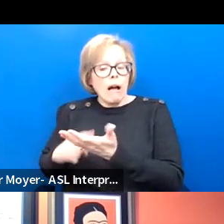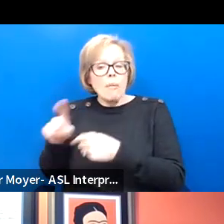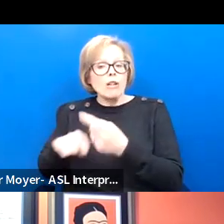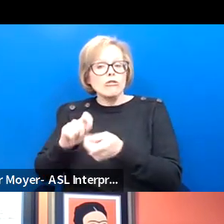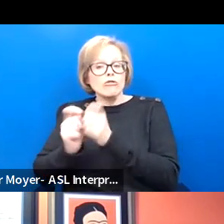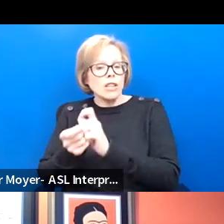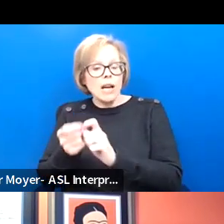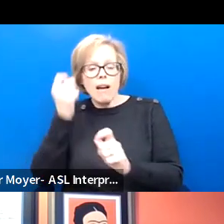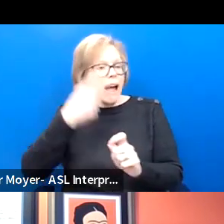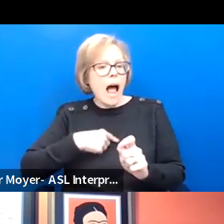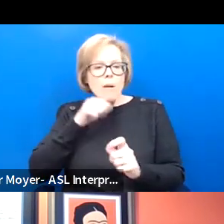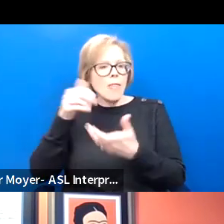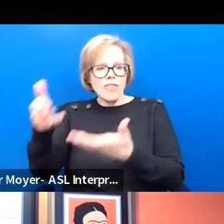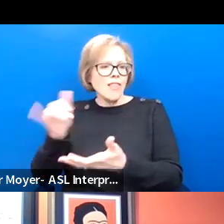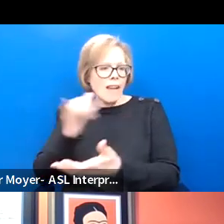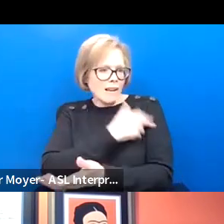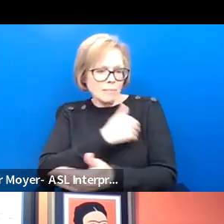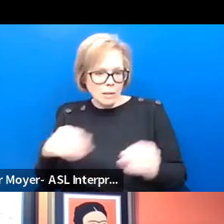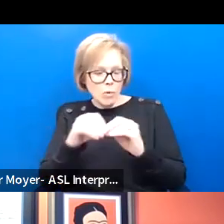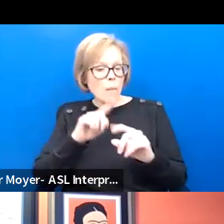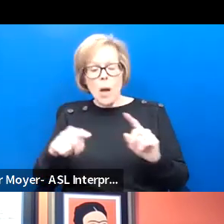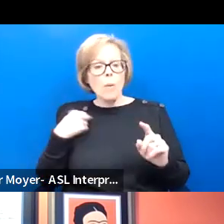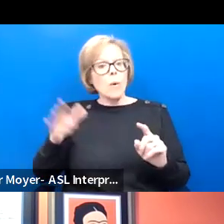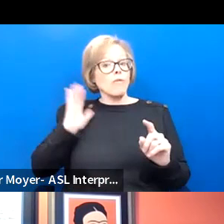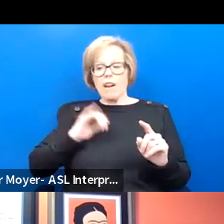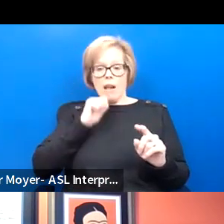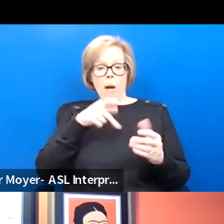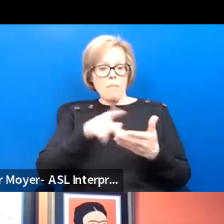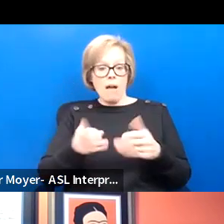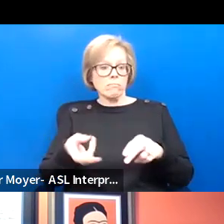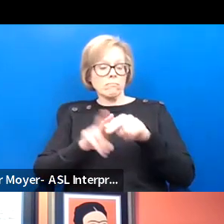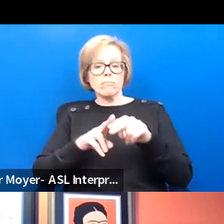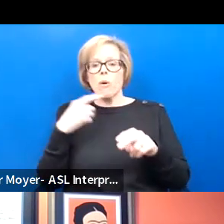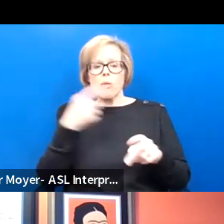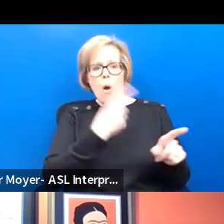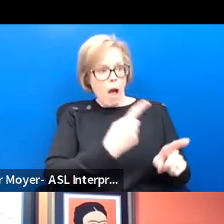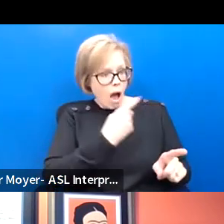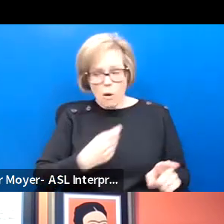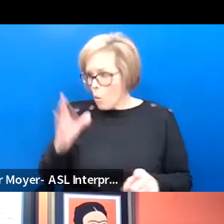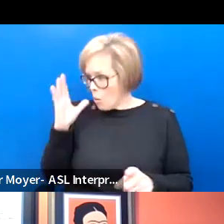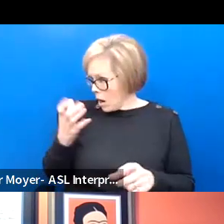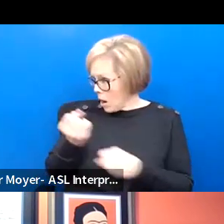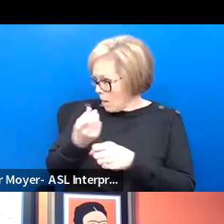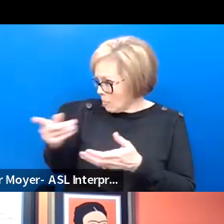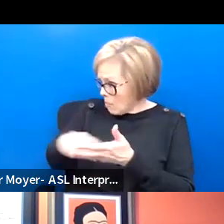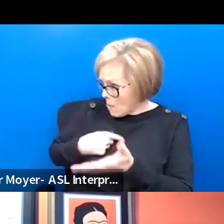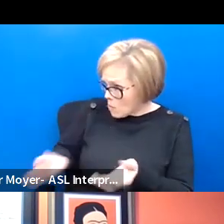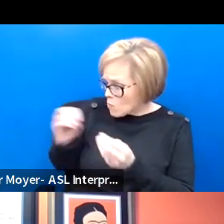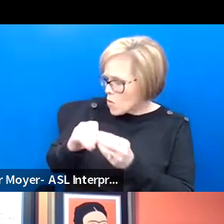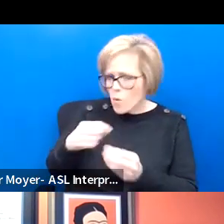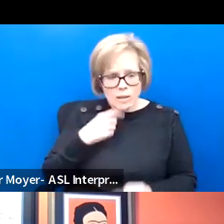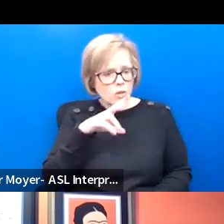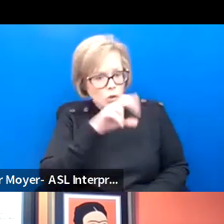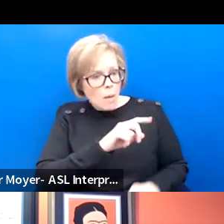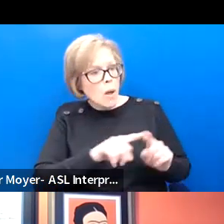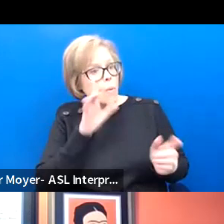we did not pay an incentive for that. And we were asked constantly, will we get paid more? And we said, no, but we'll